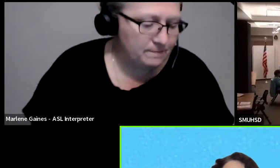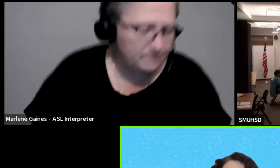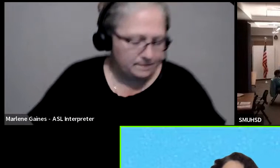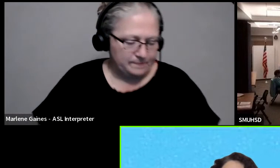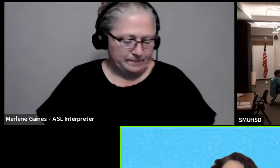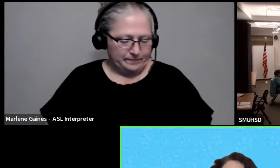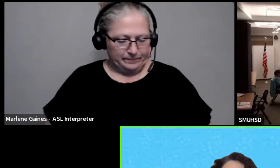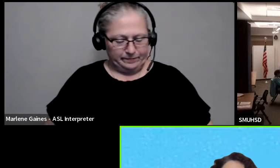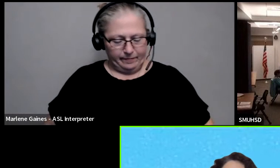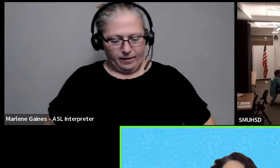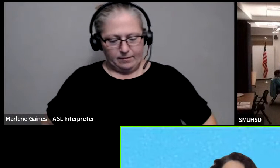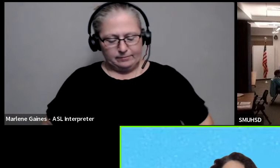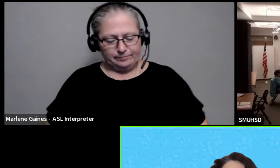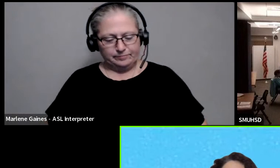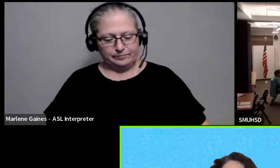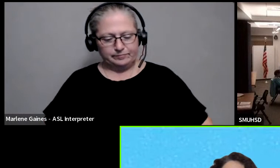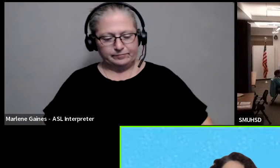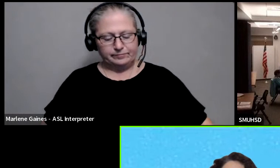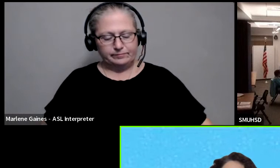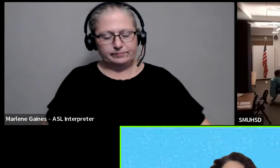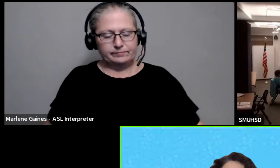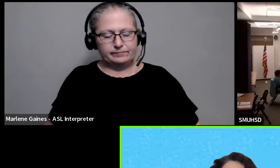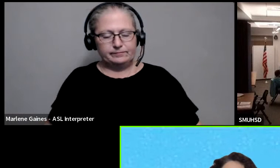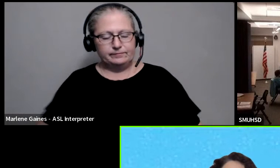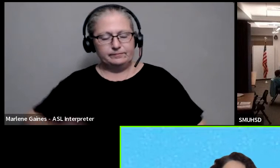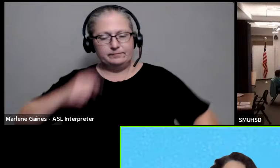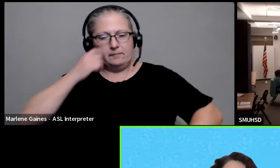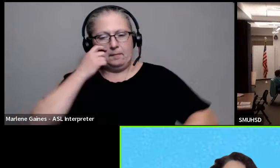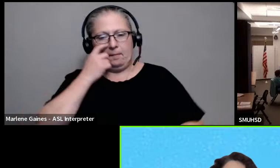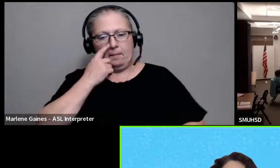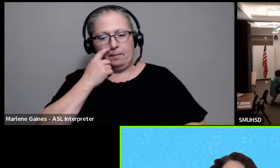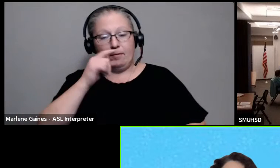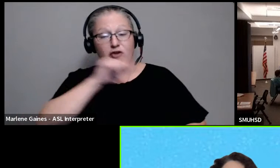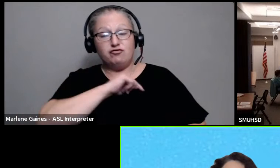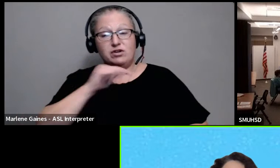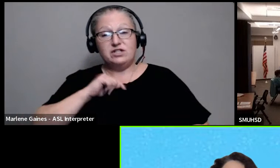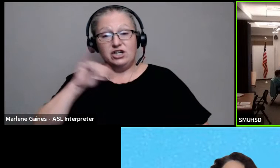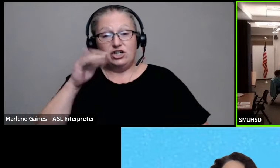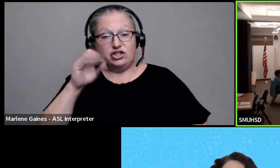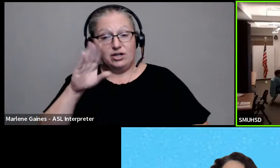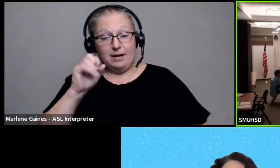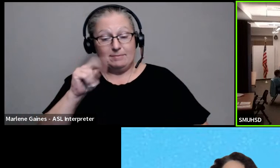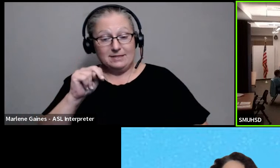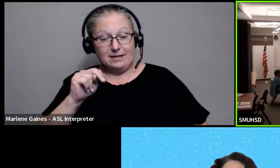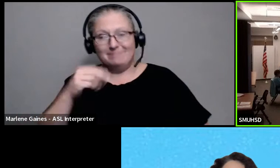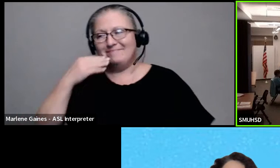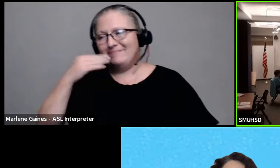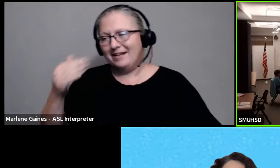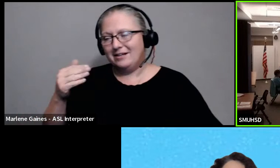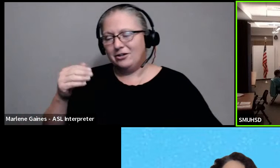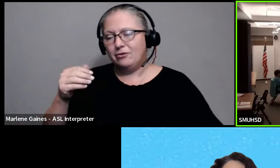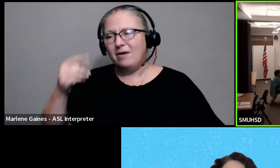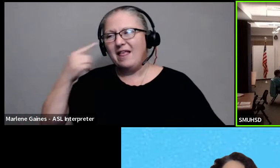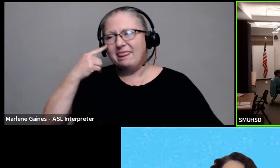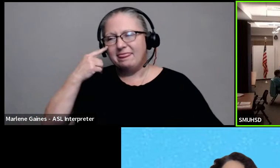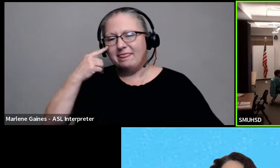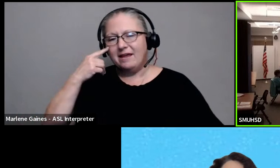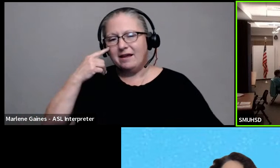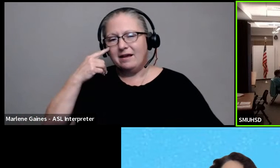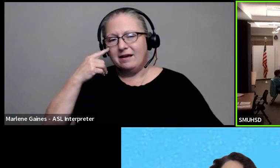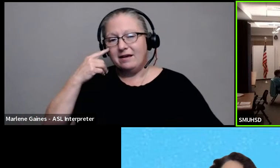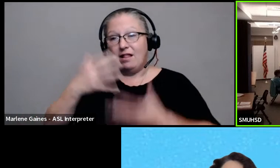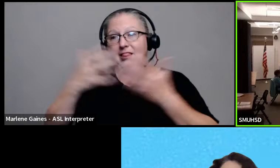Okay, if there are any other comments yes, Trustee Jacobson. Thanks. I think those were a lot of